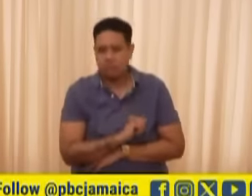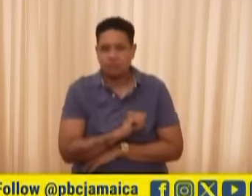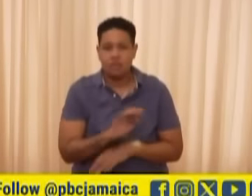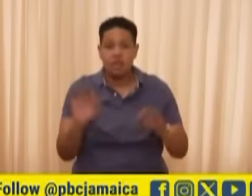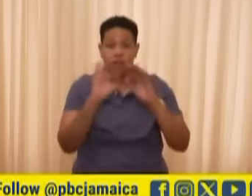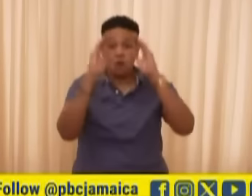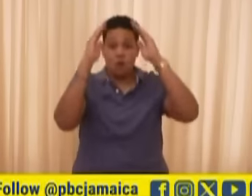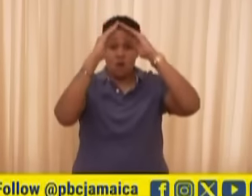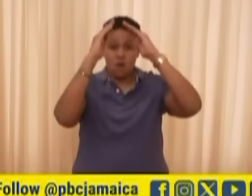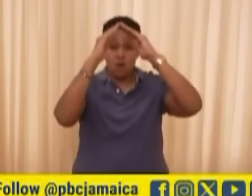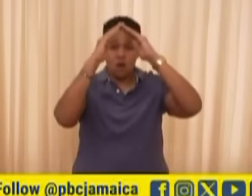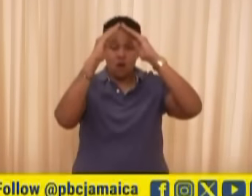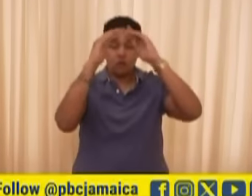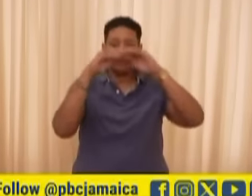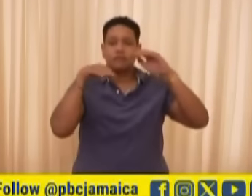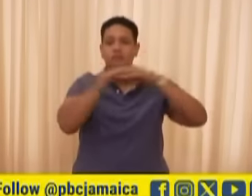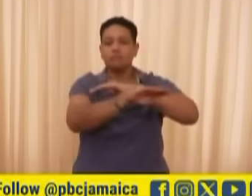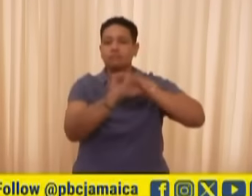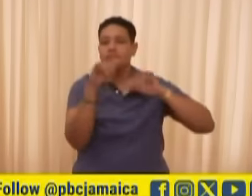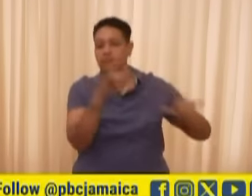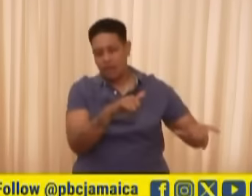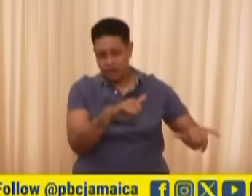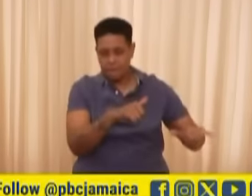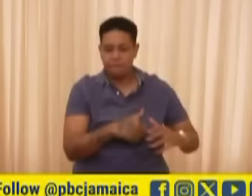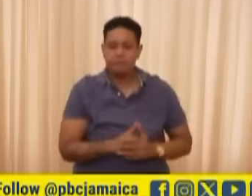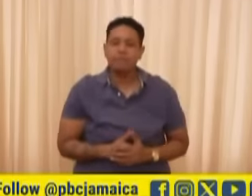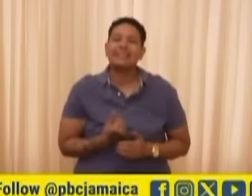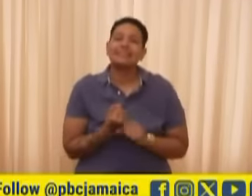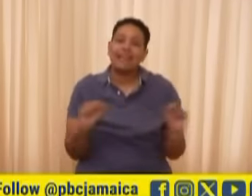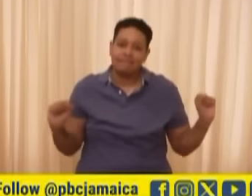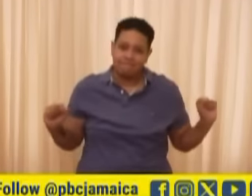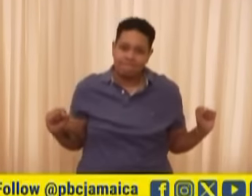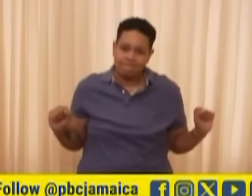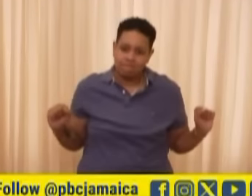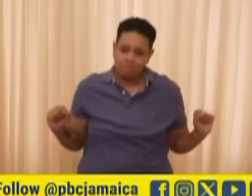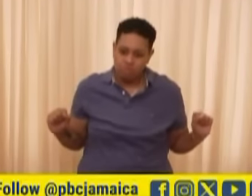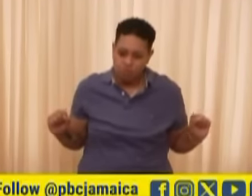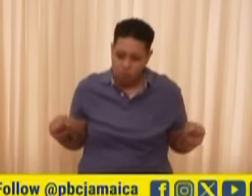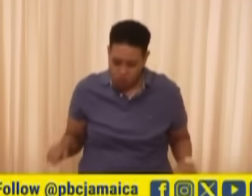your household inside safe.